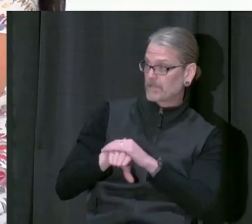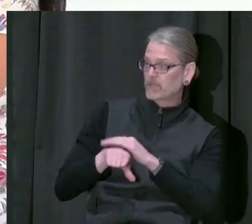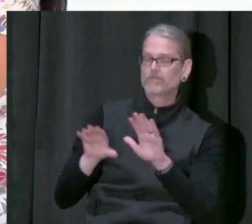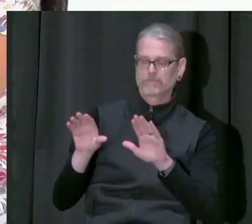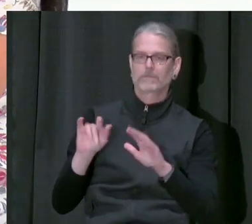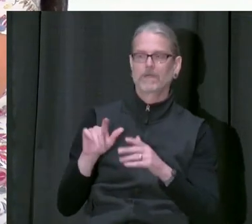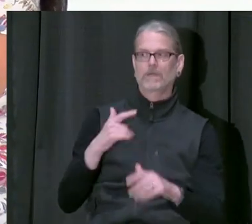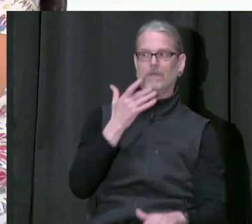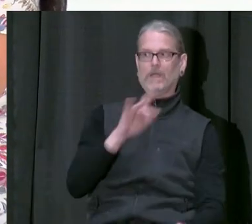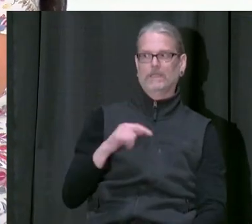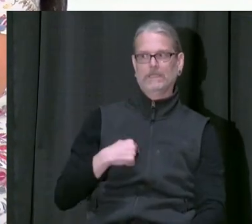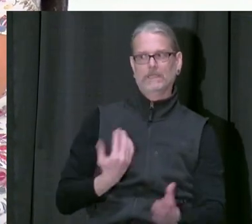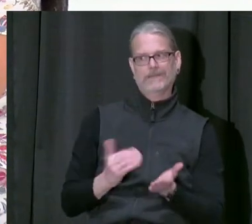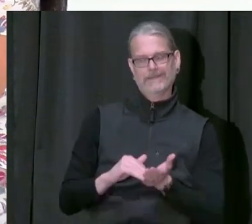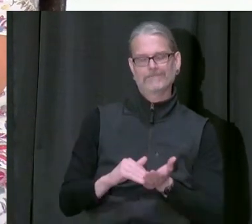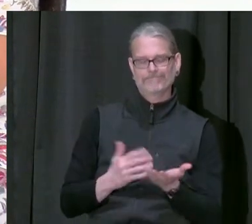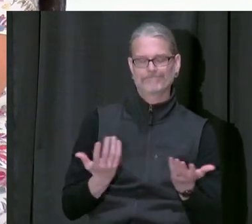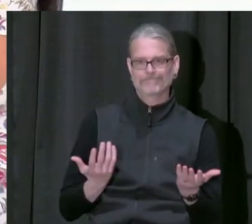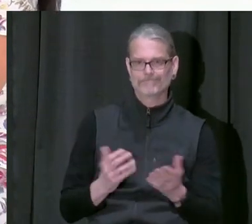was lucky because